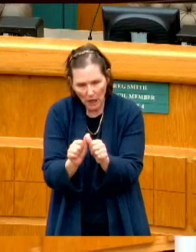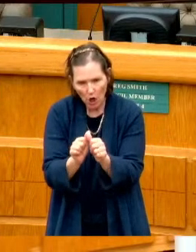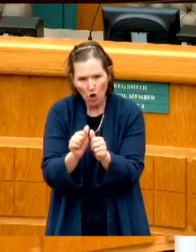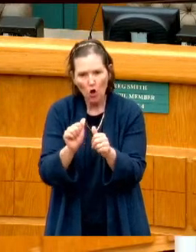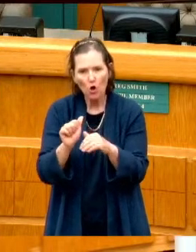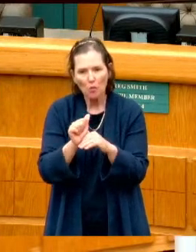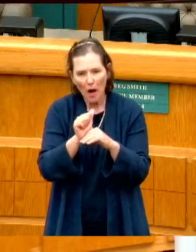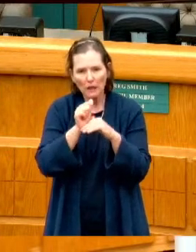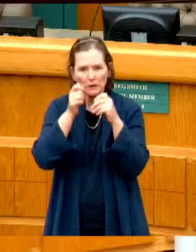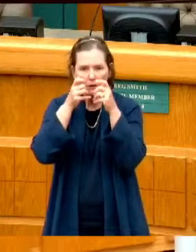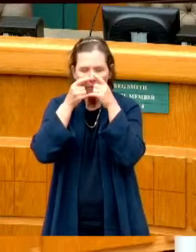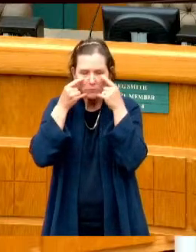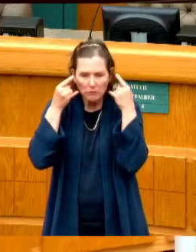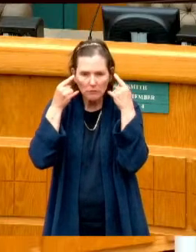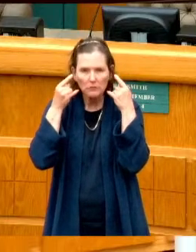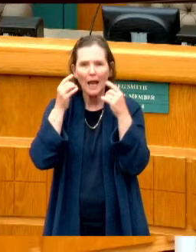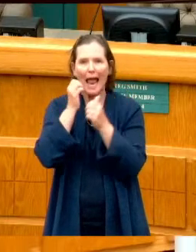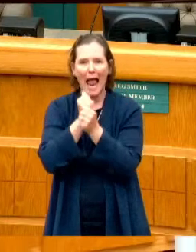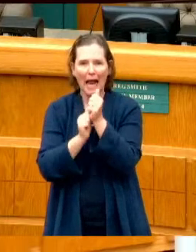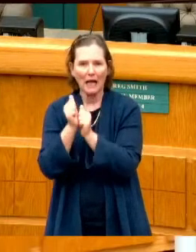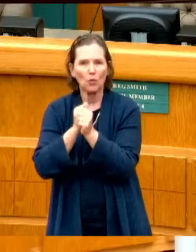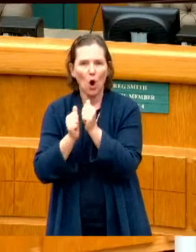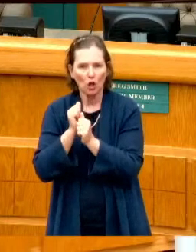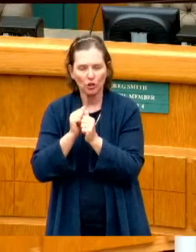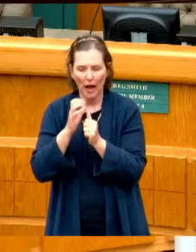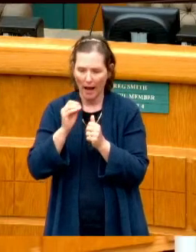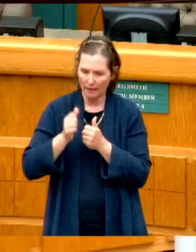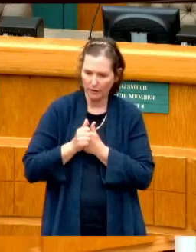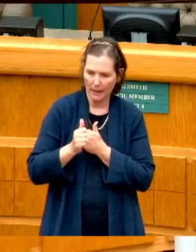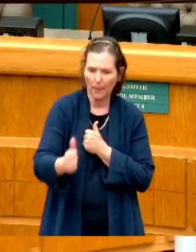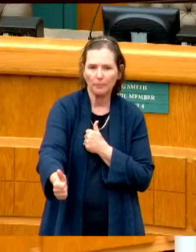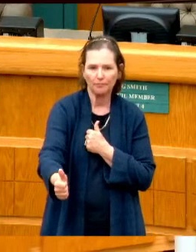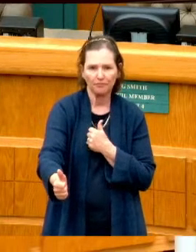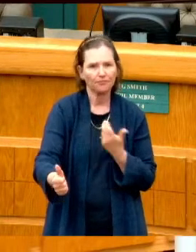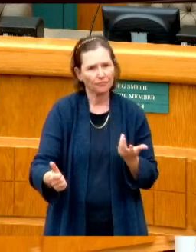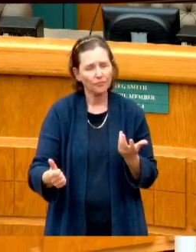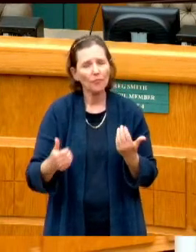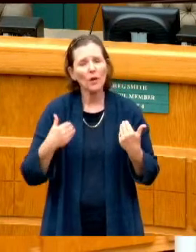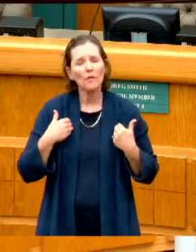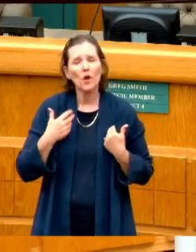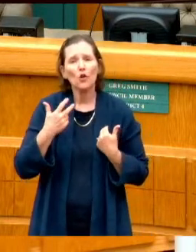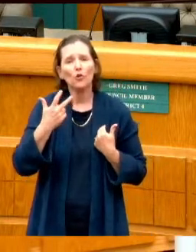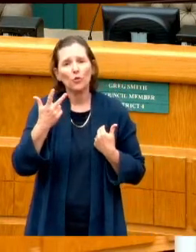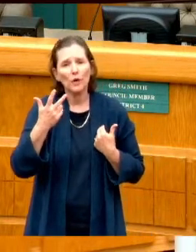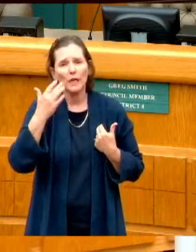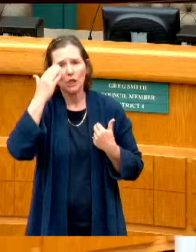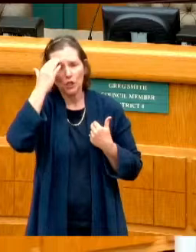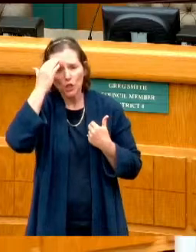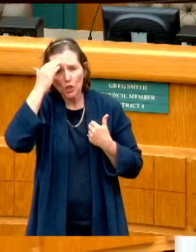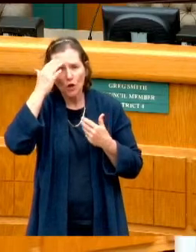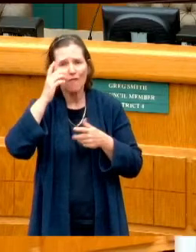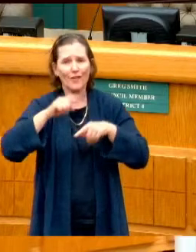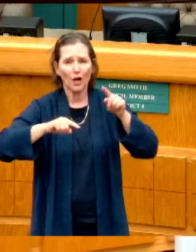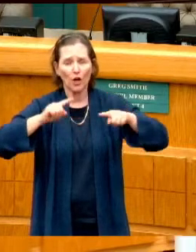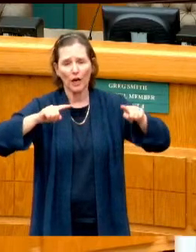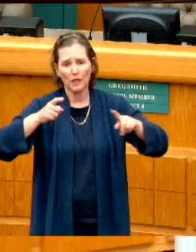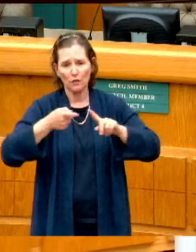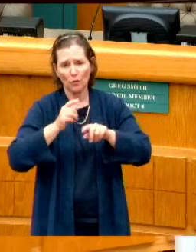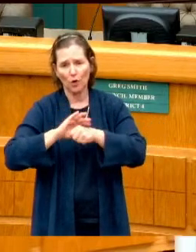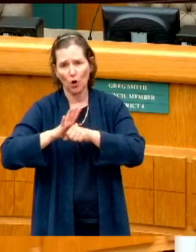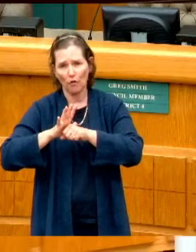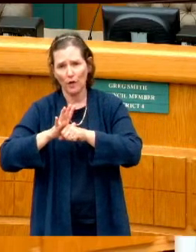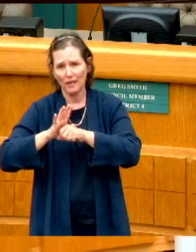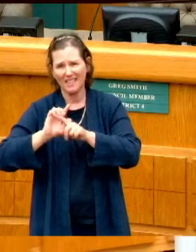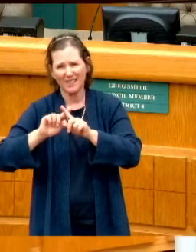mayor mentioned. We have 3 known variants now. These are just known variants. We have others that have not been tested, but